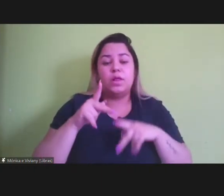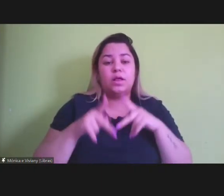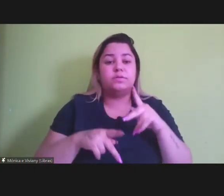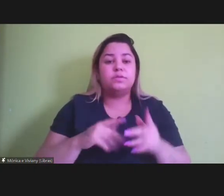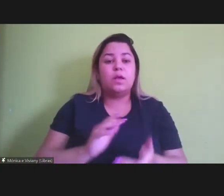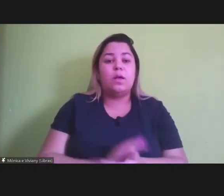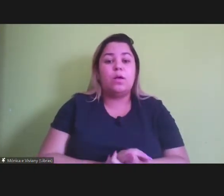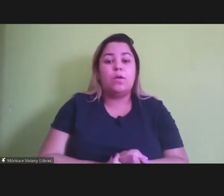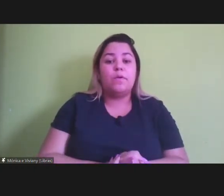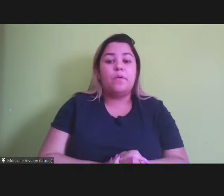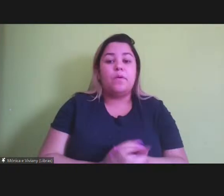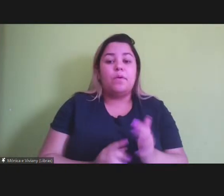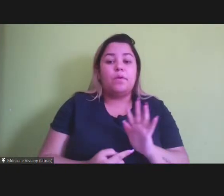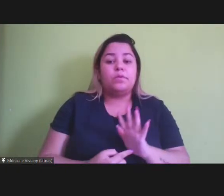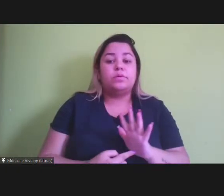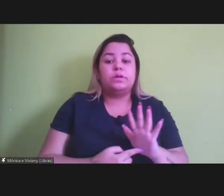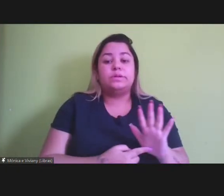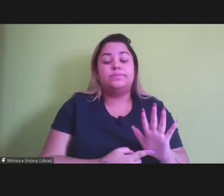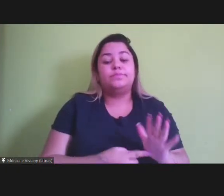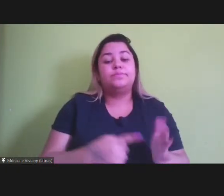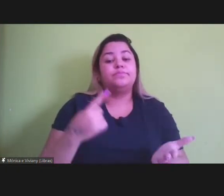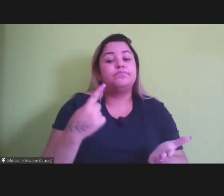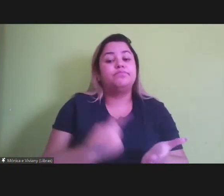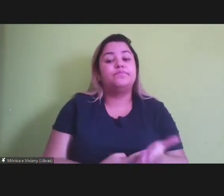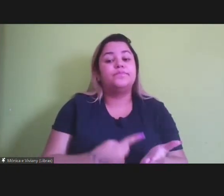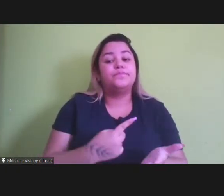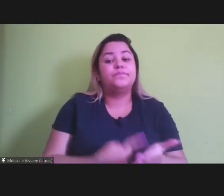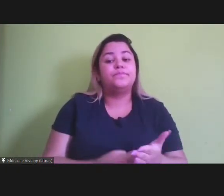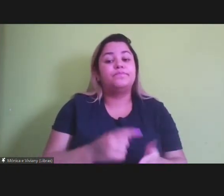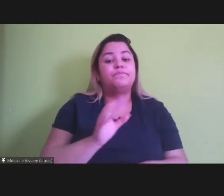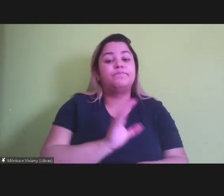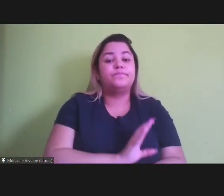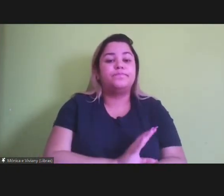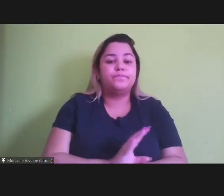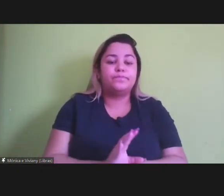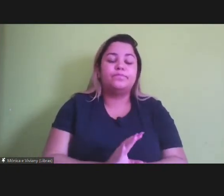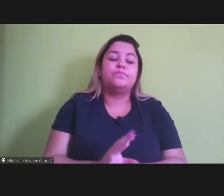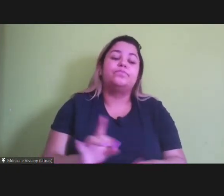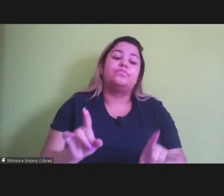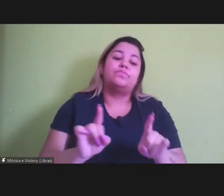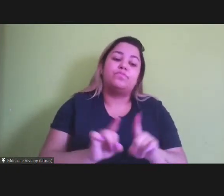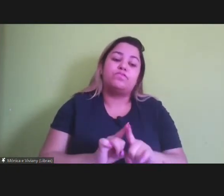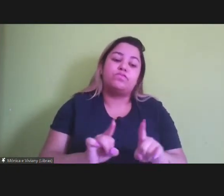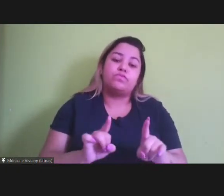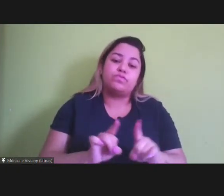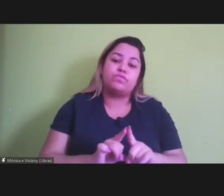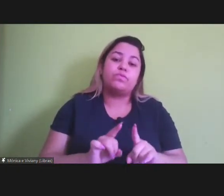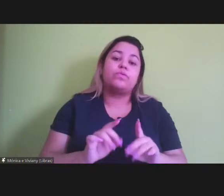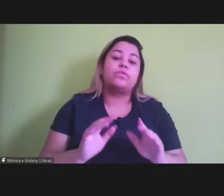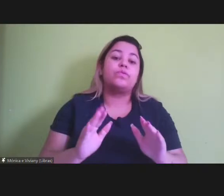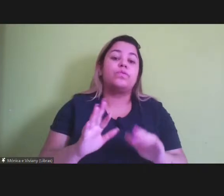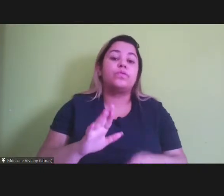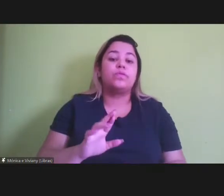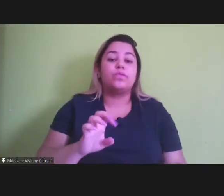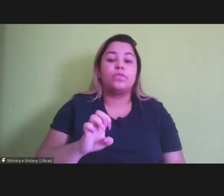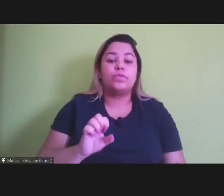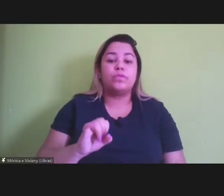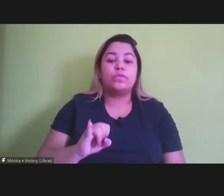health concerns of the population, the demonstration of compromises from this course with an offer of